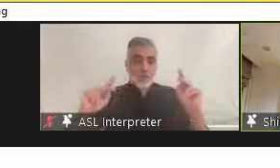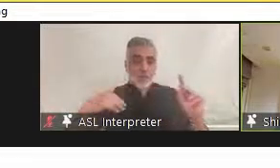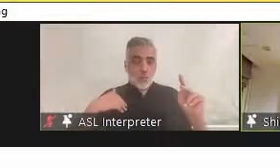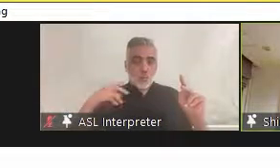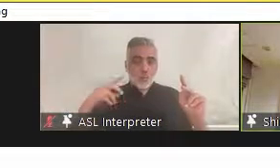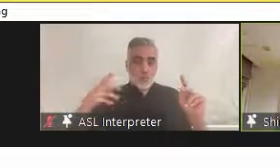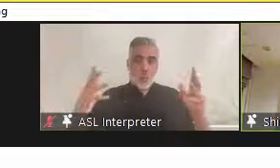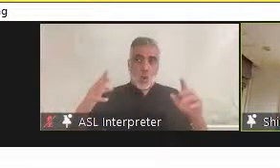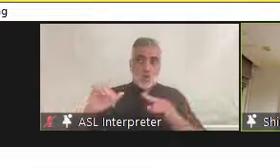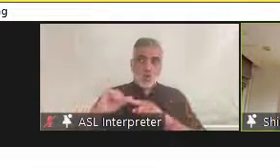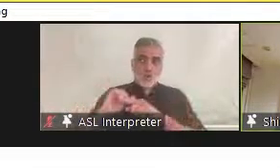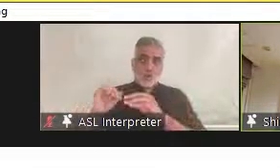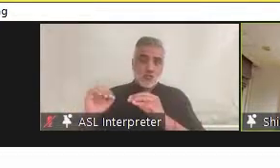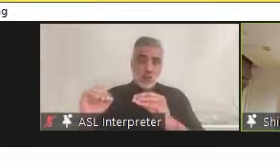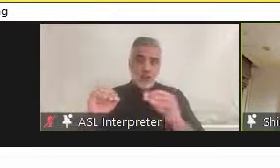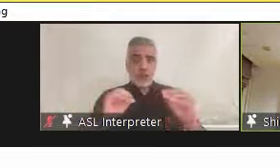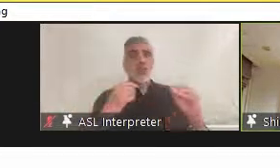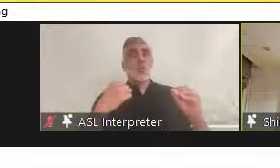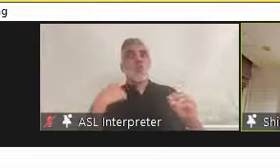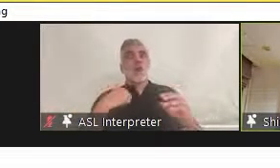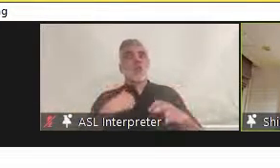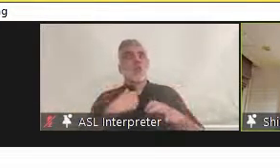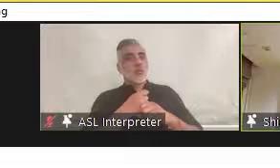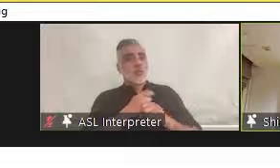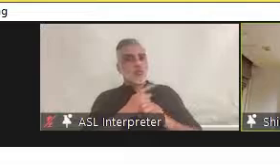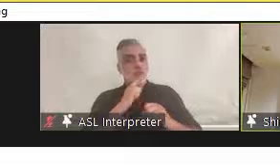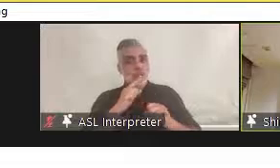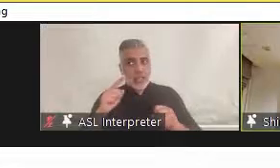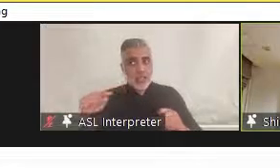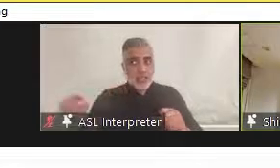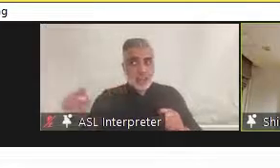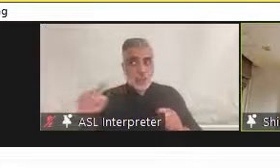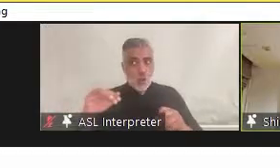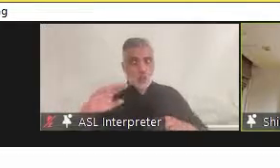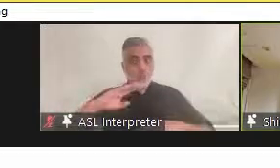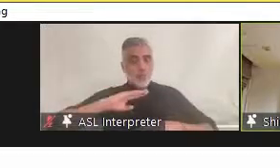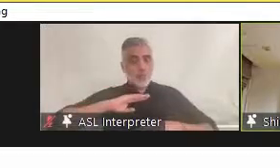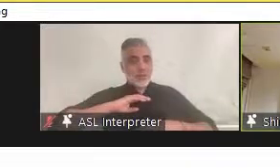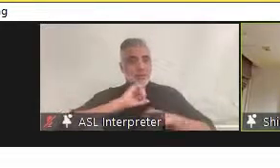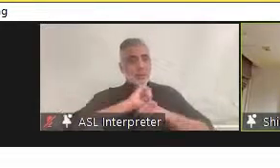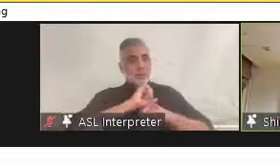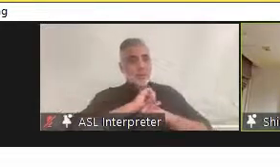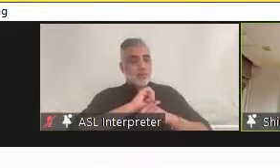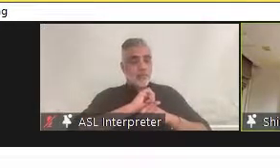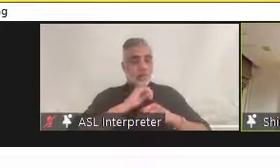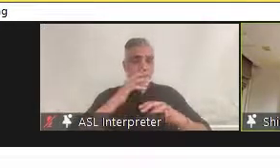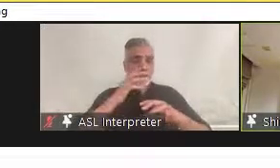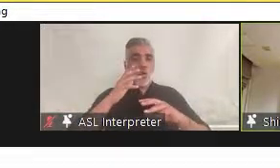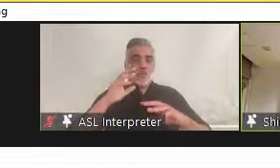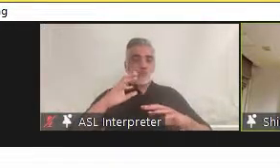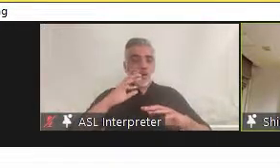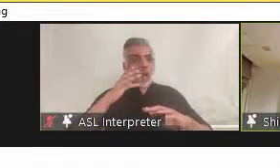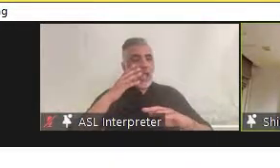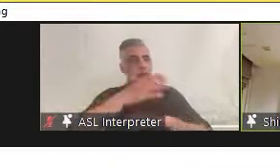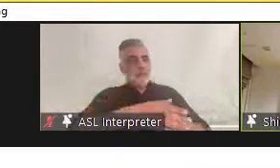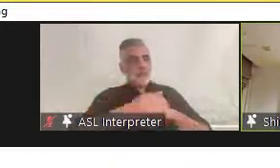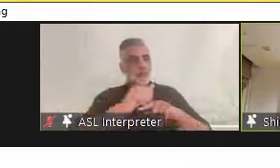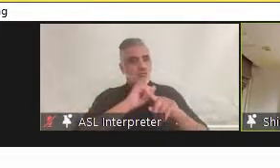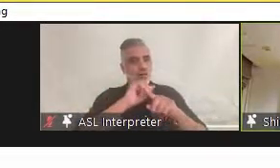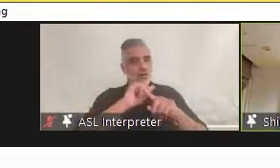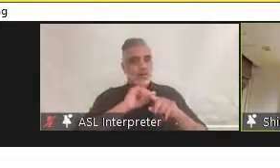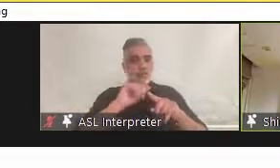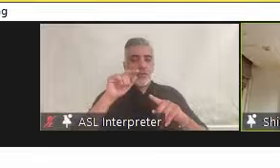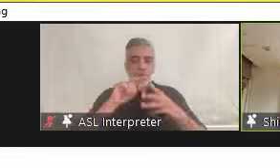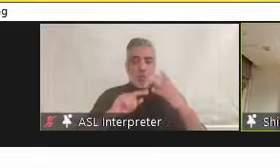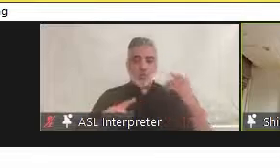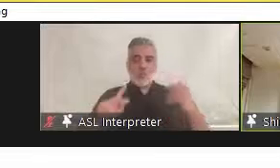trained, but also we like to make sure that they are also meaningfully employed after being trained. So those are the key